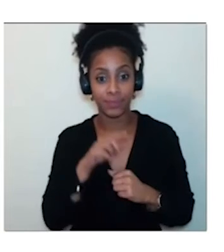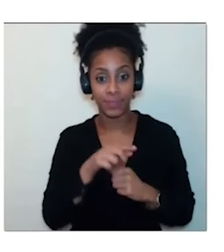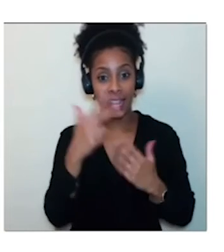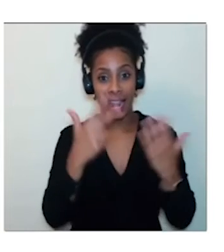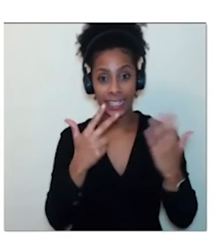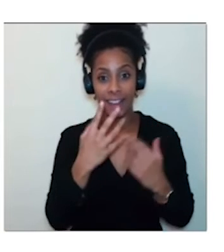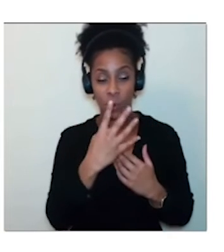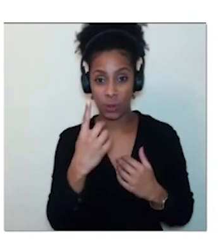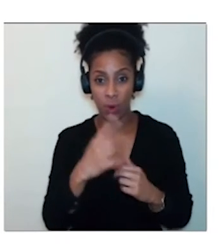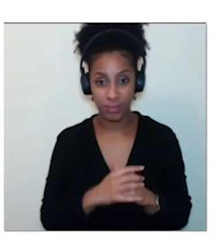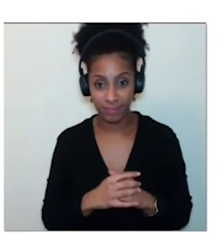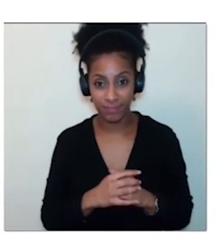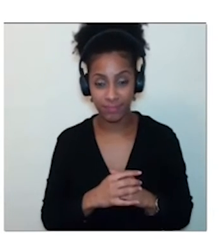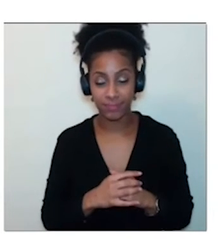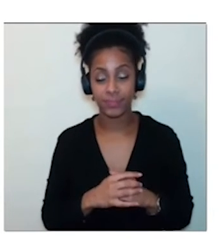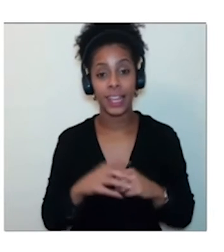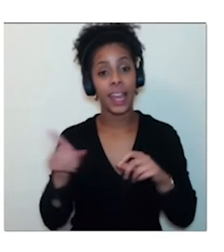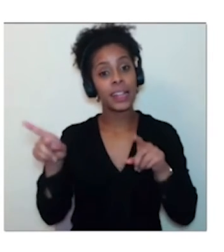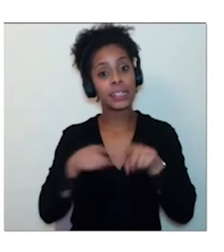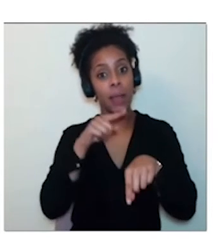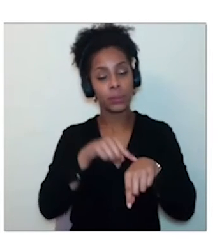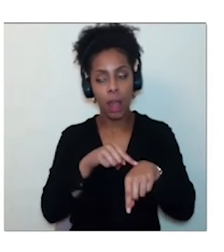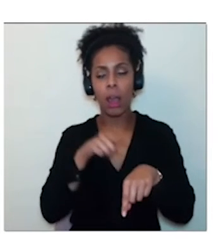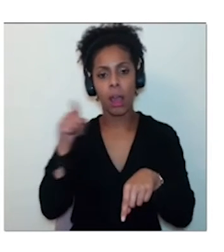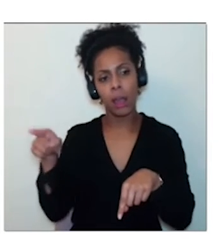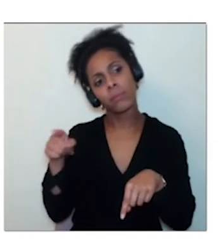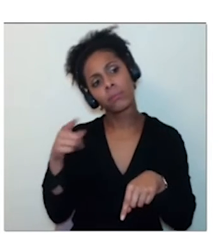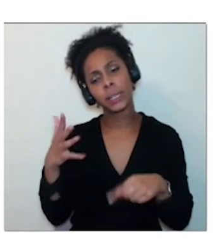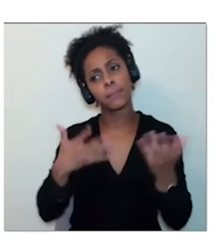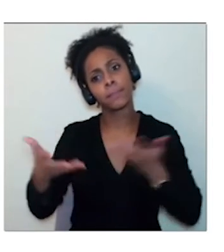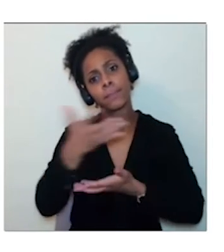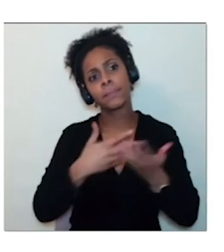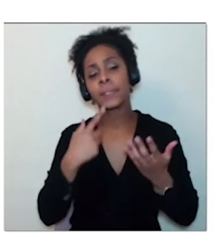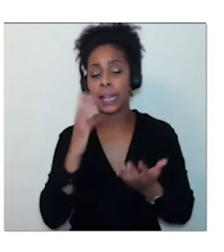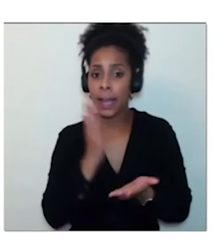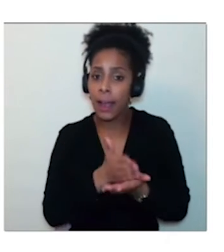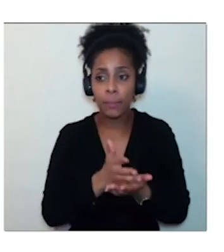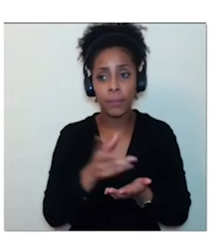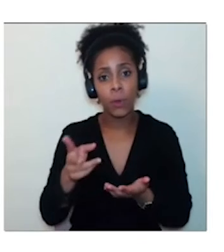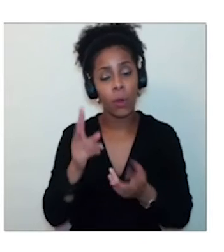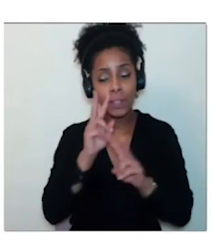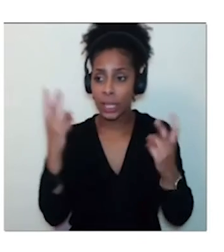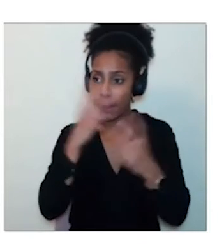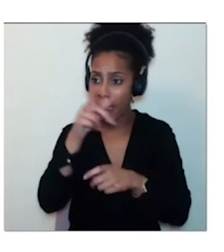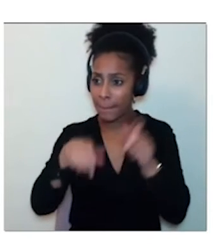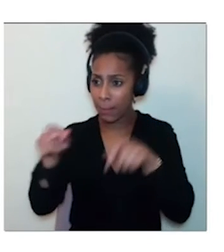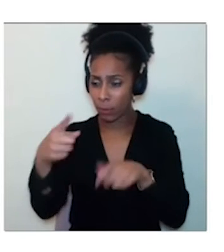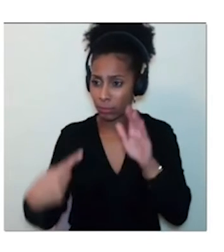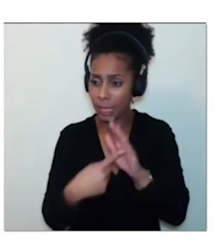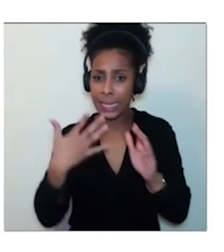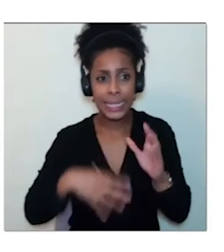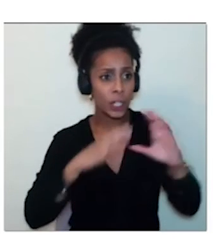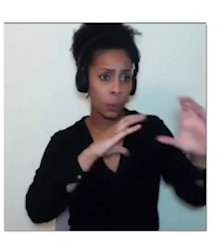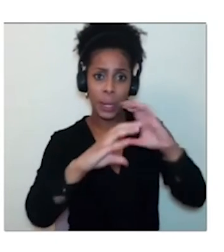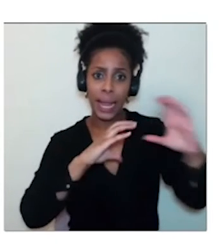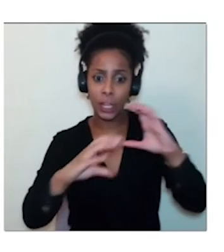told Foucault that access to communication was vitally important for visually impaired people. It made them more independent,